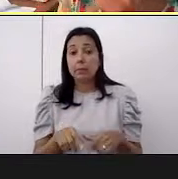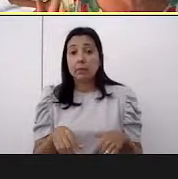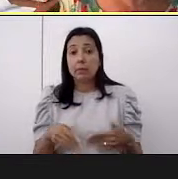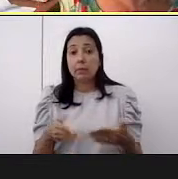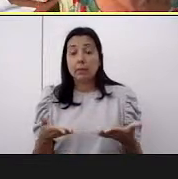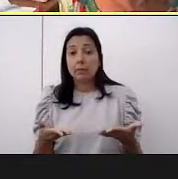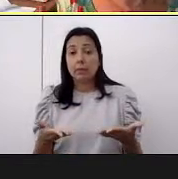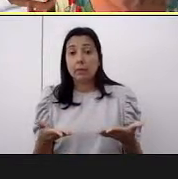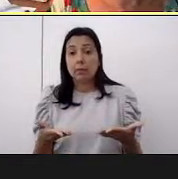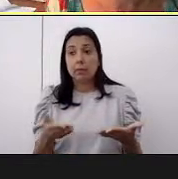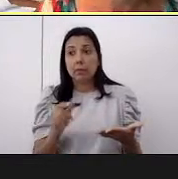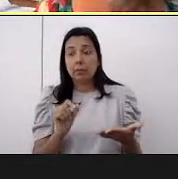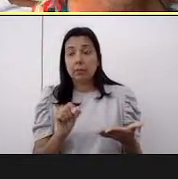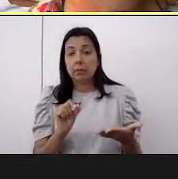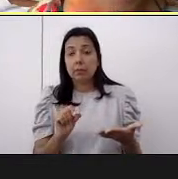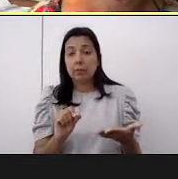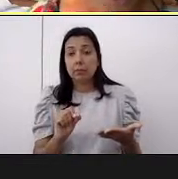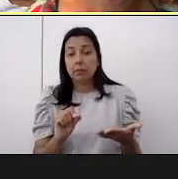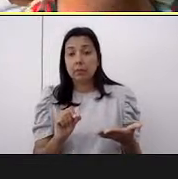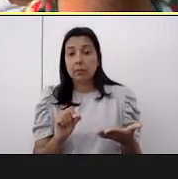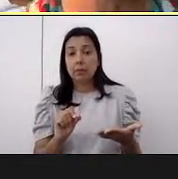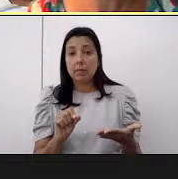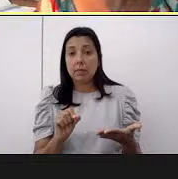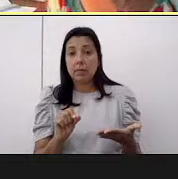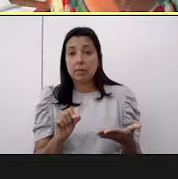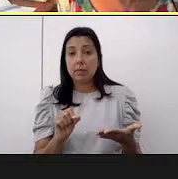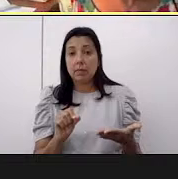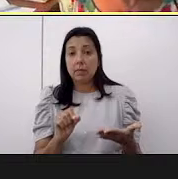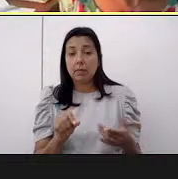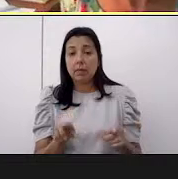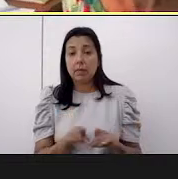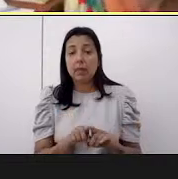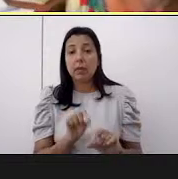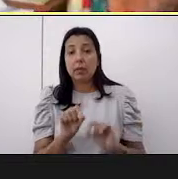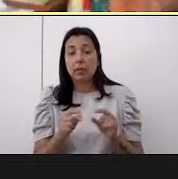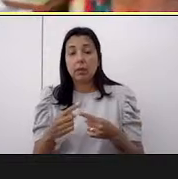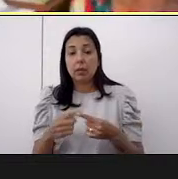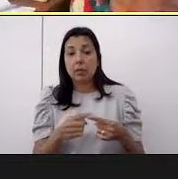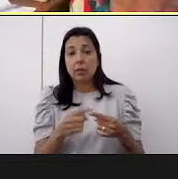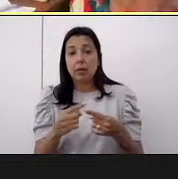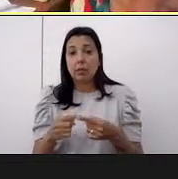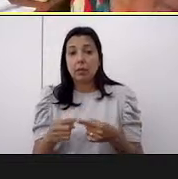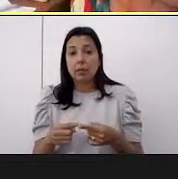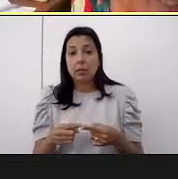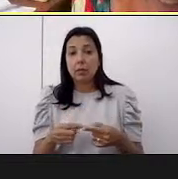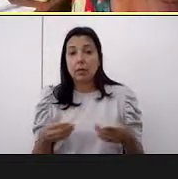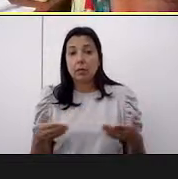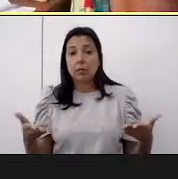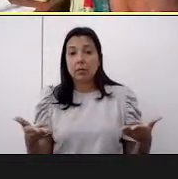the mainstream international trade approach of agriculture. And